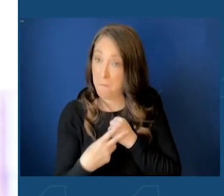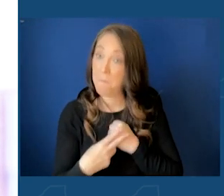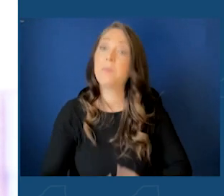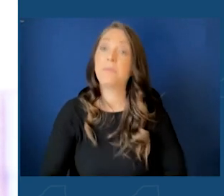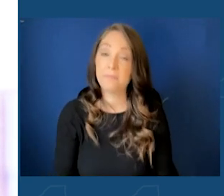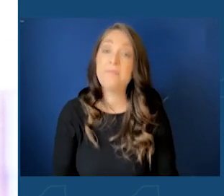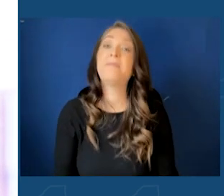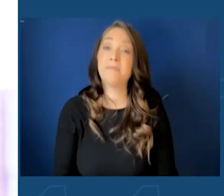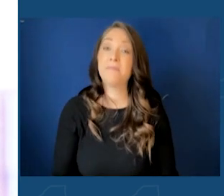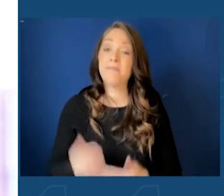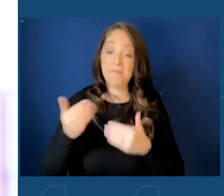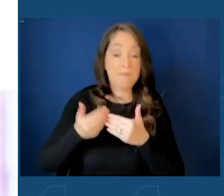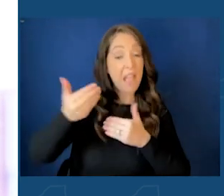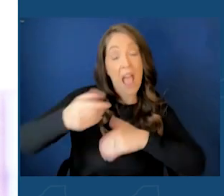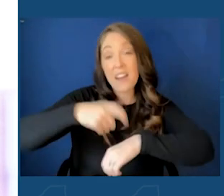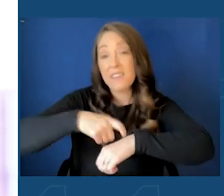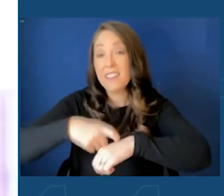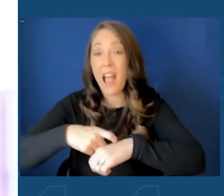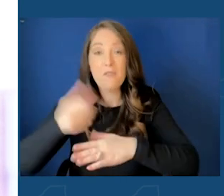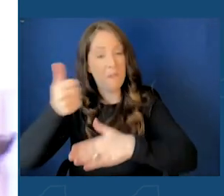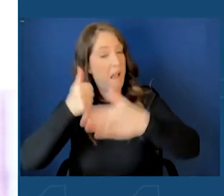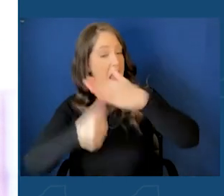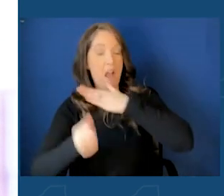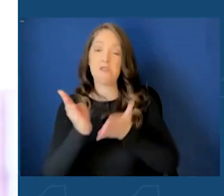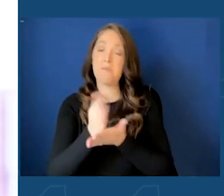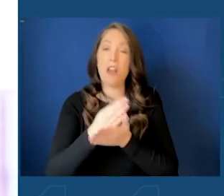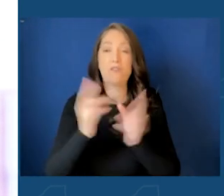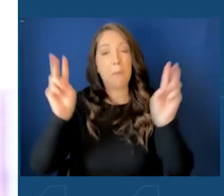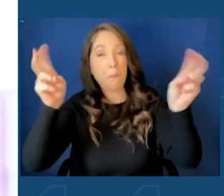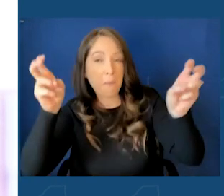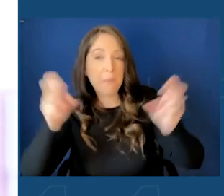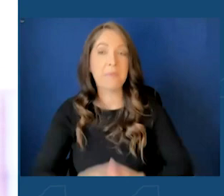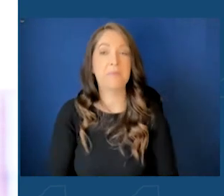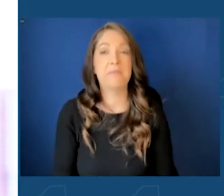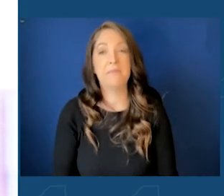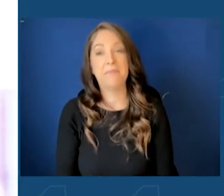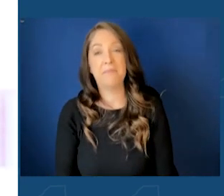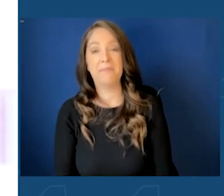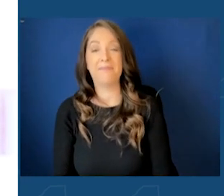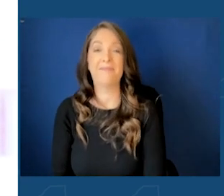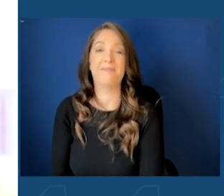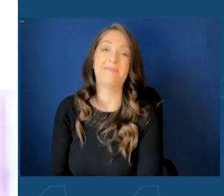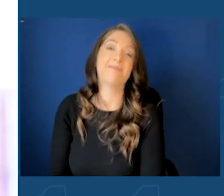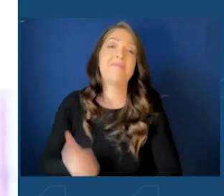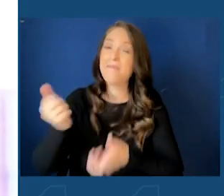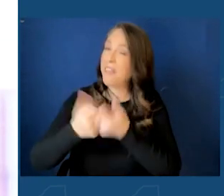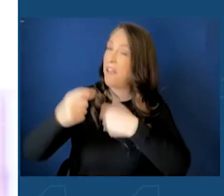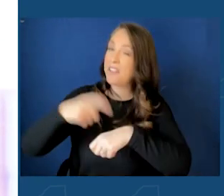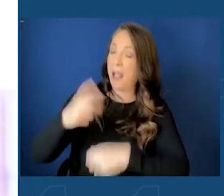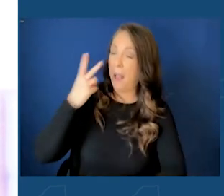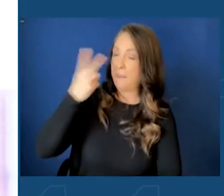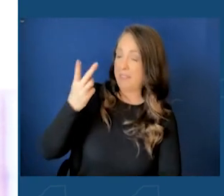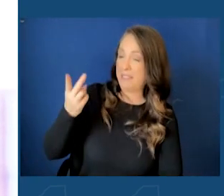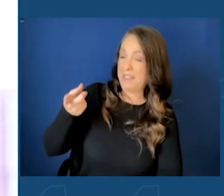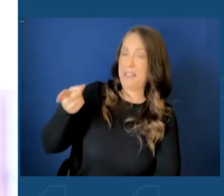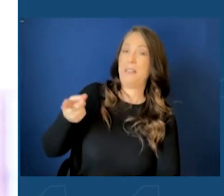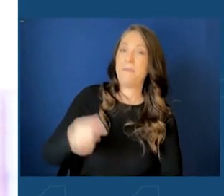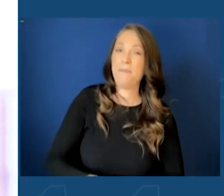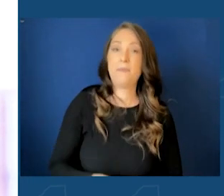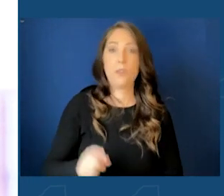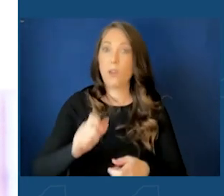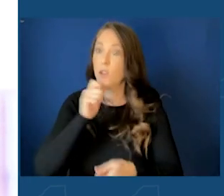Ahead of schedule, under budget. That's every time I say Jano LIRR, ahead of schedule, under budget. That's sort of the narrative, so don't change that.